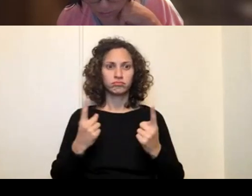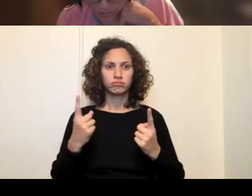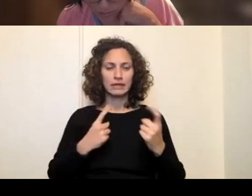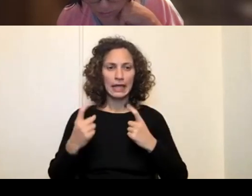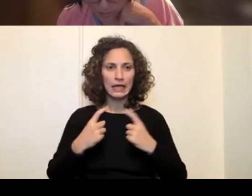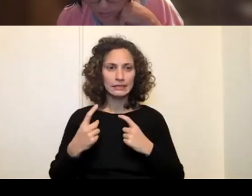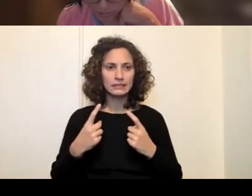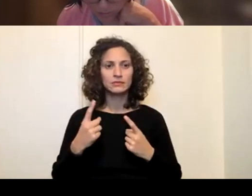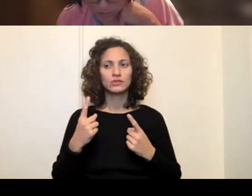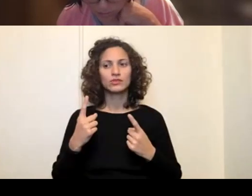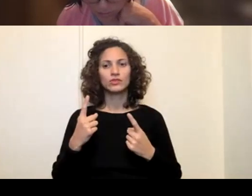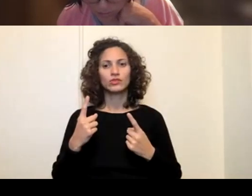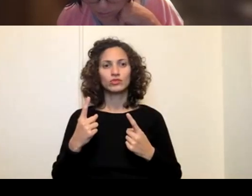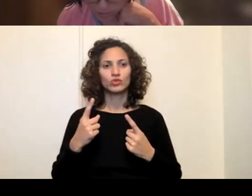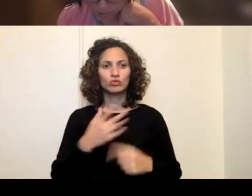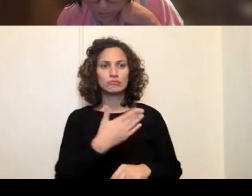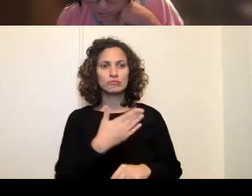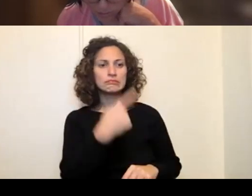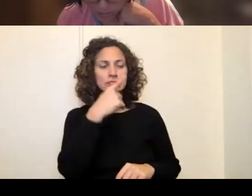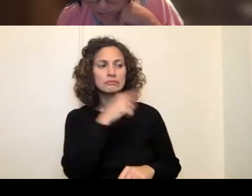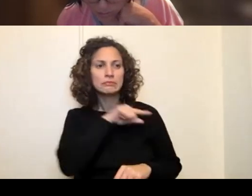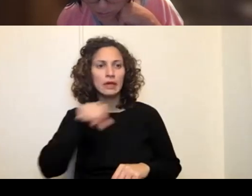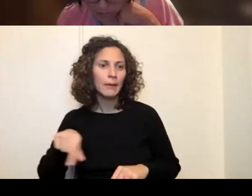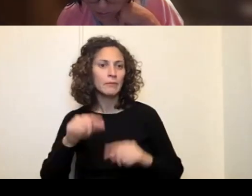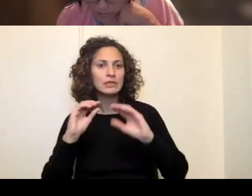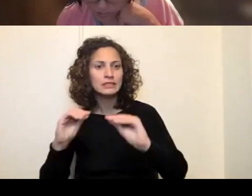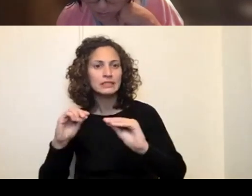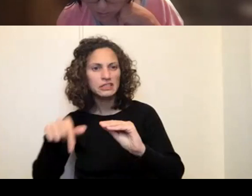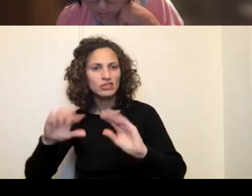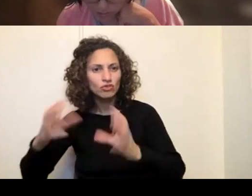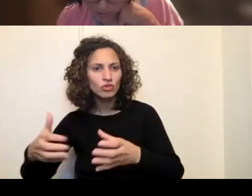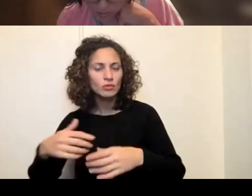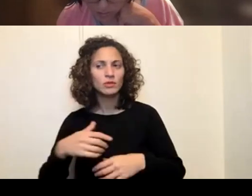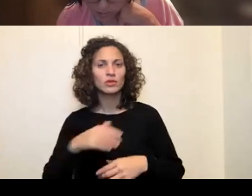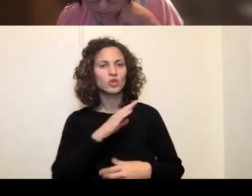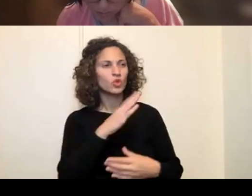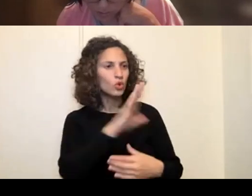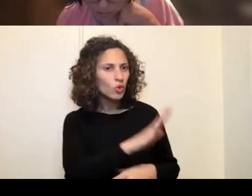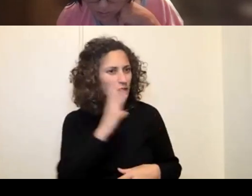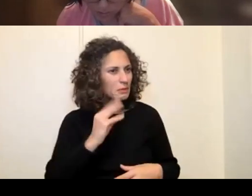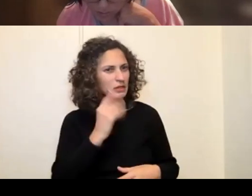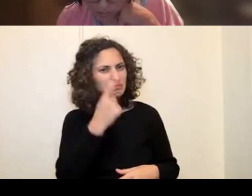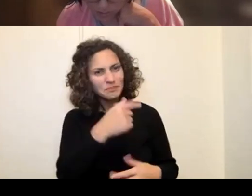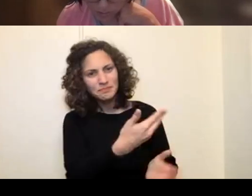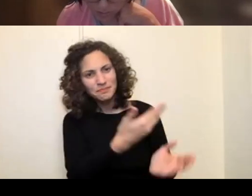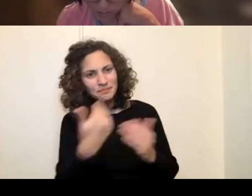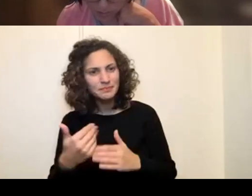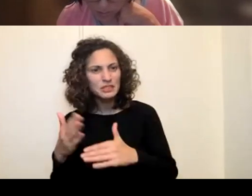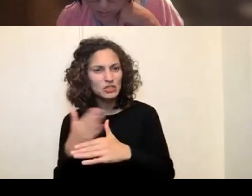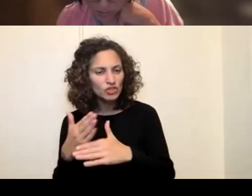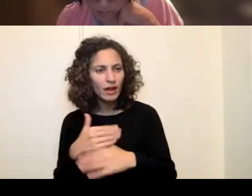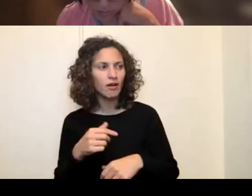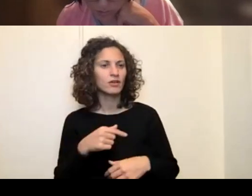to come teach and come share my experiences and the things I'd learned